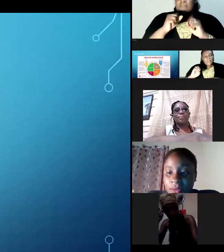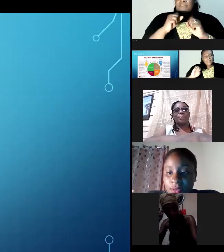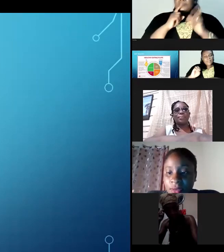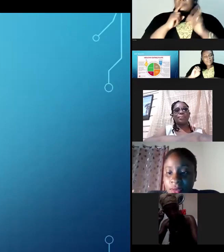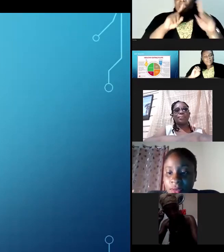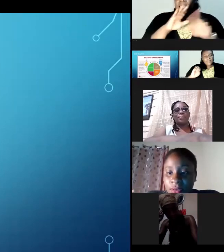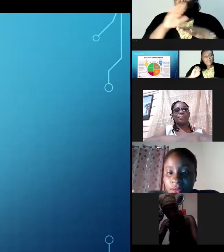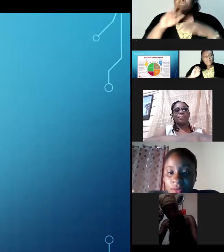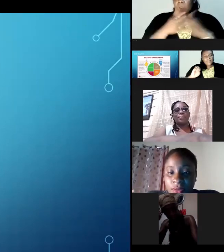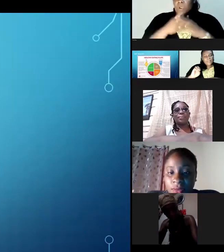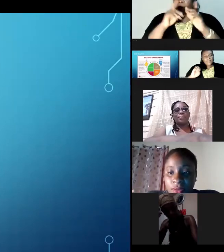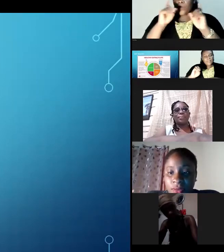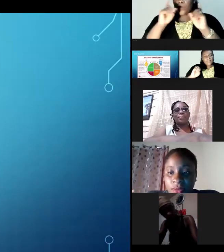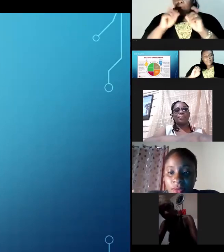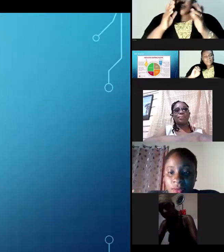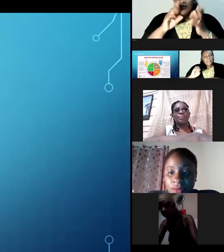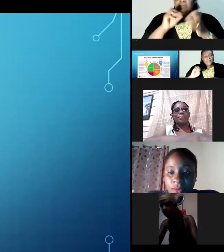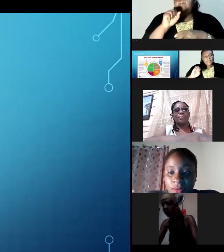Okay.